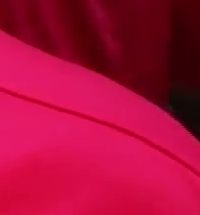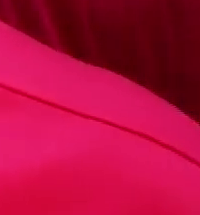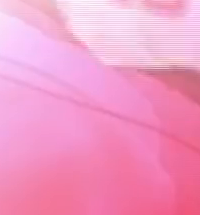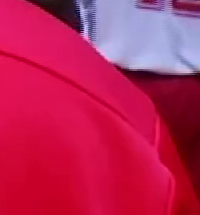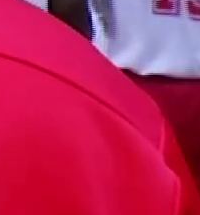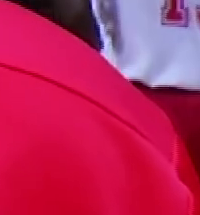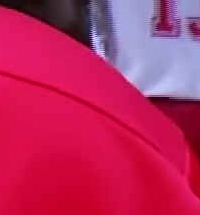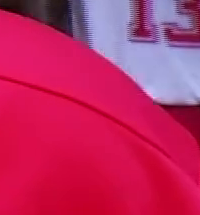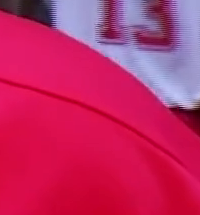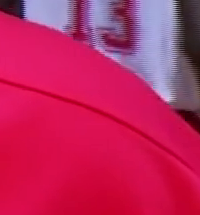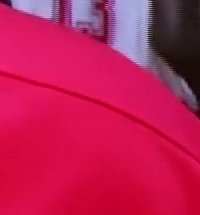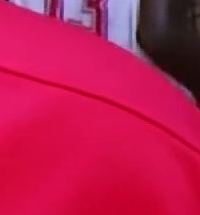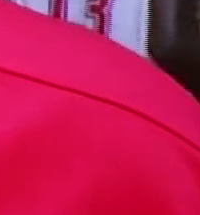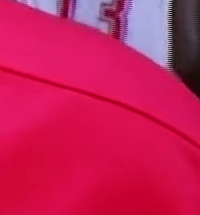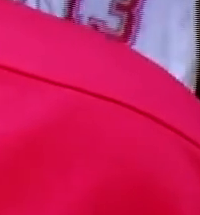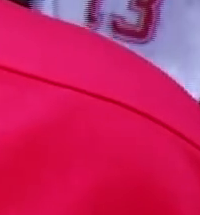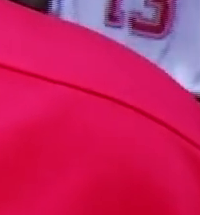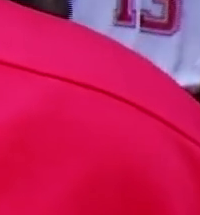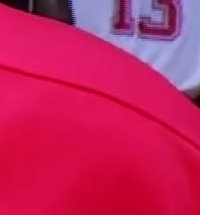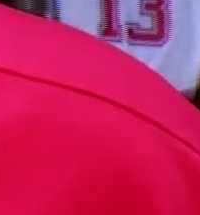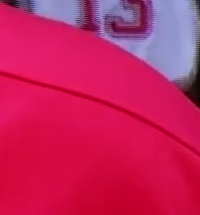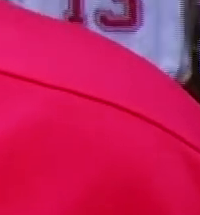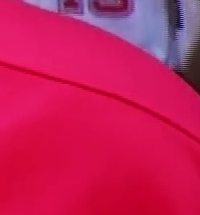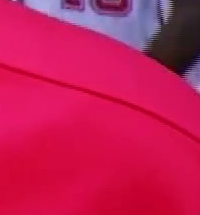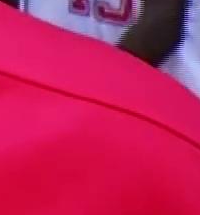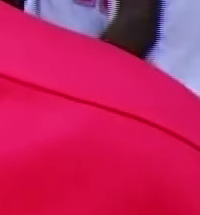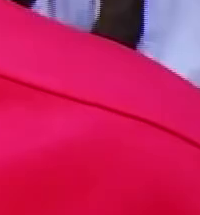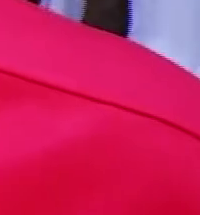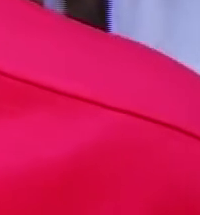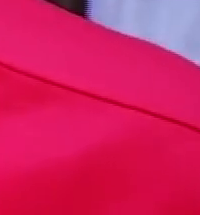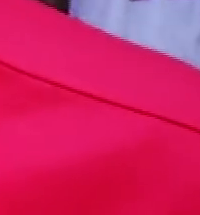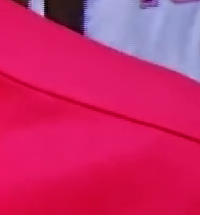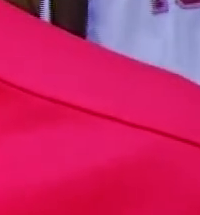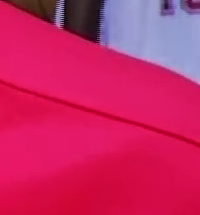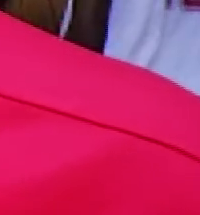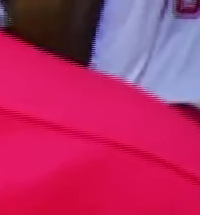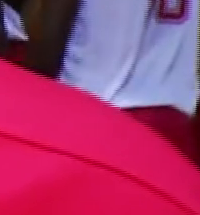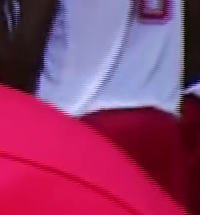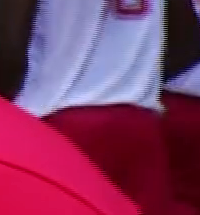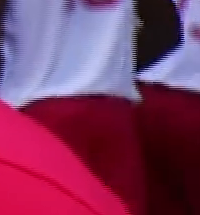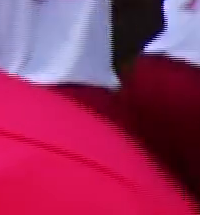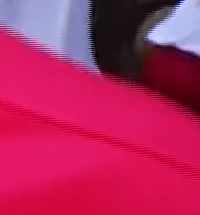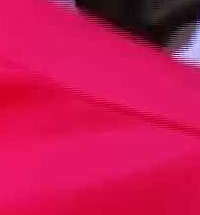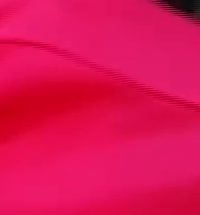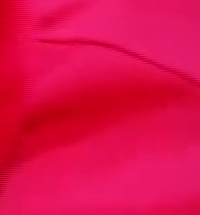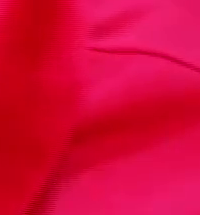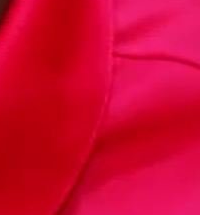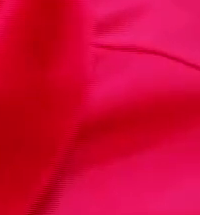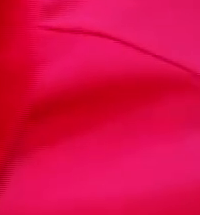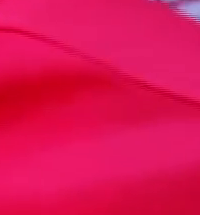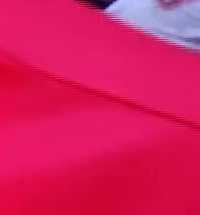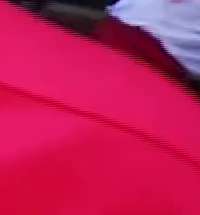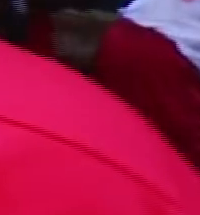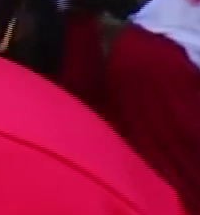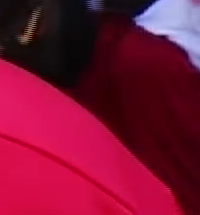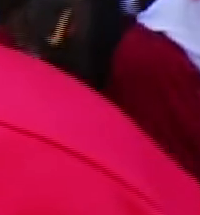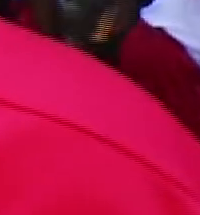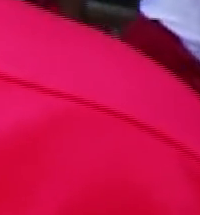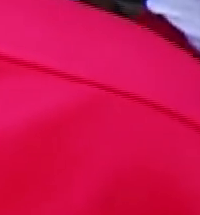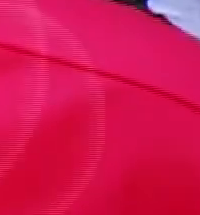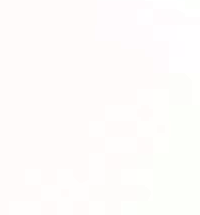can get better. I got confidence in them guys, and we've been working hard. We've been preparing for it. So I figure we're going to do good in the tournament. We're going to make some